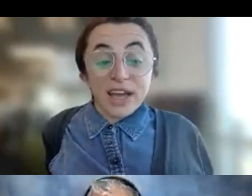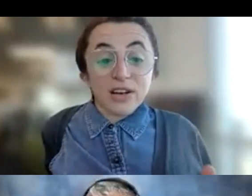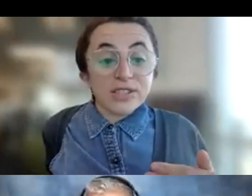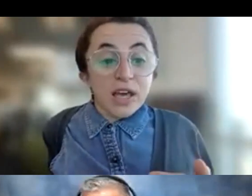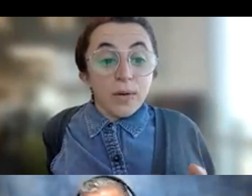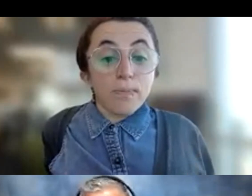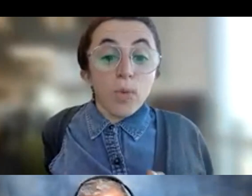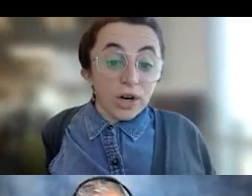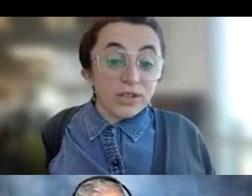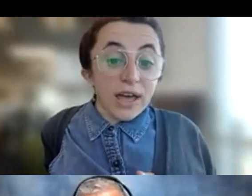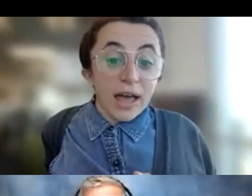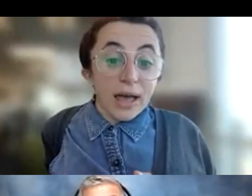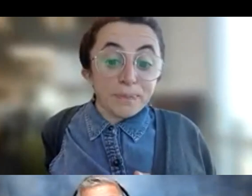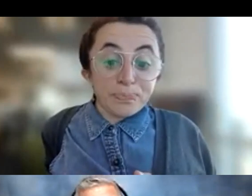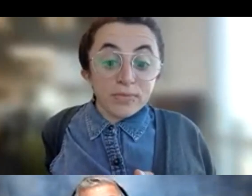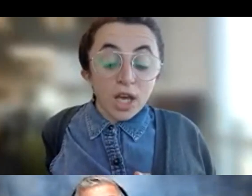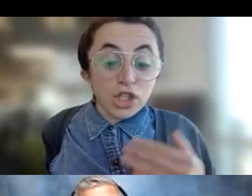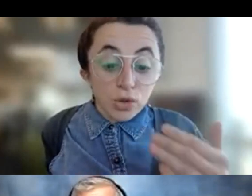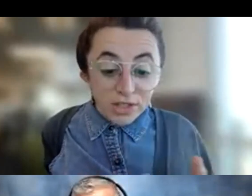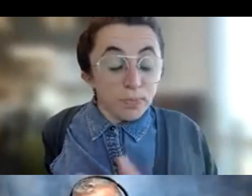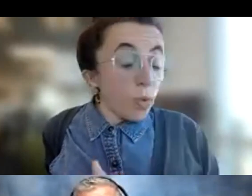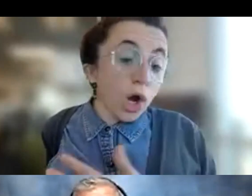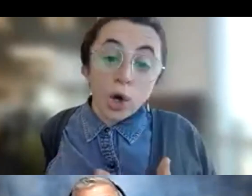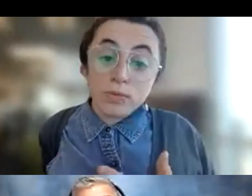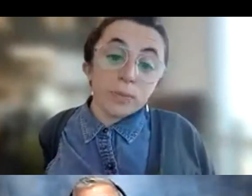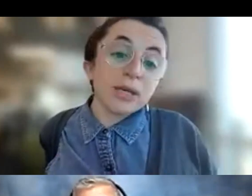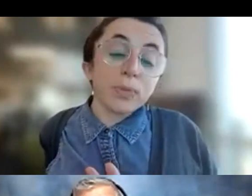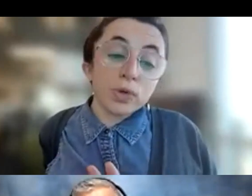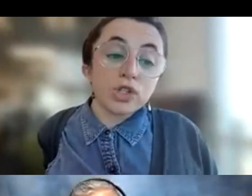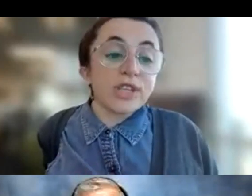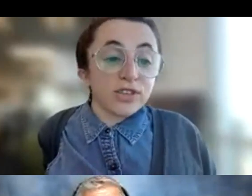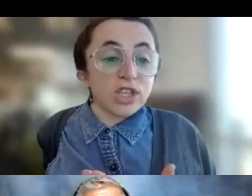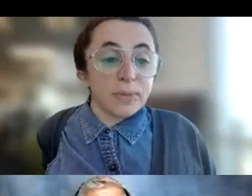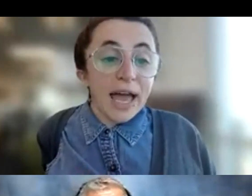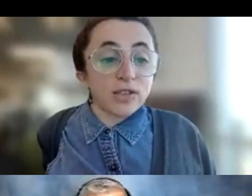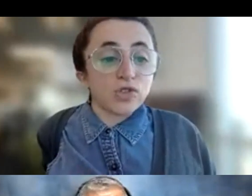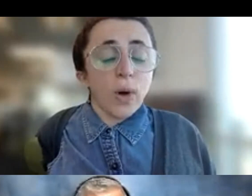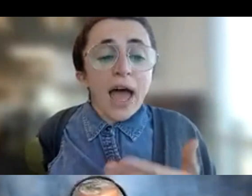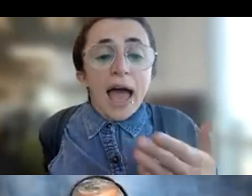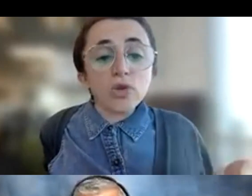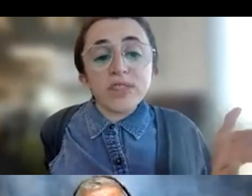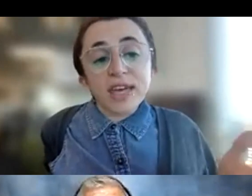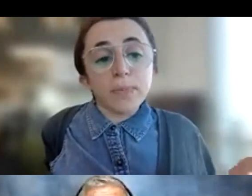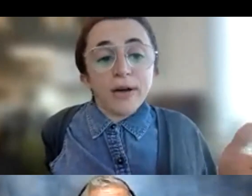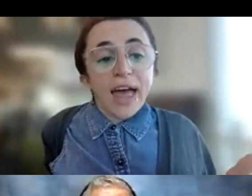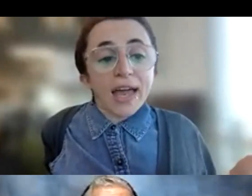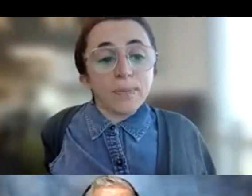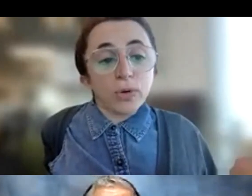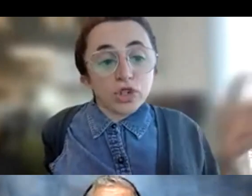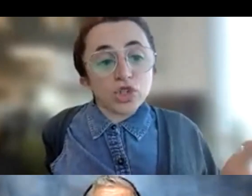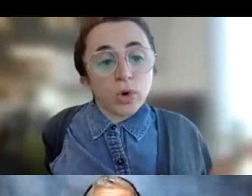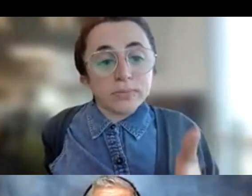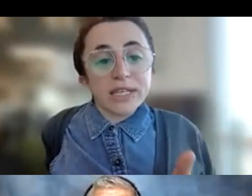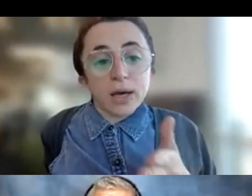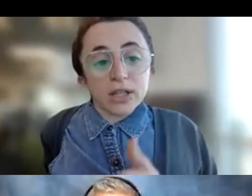that there's more units, more homes for people who use HCBS. And so how do we think about that at